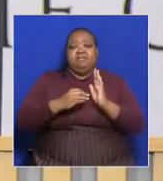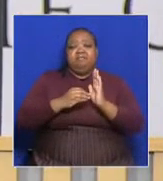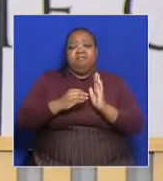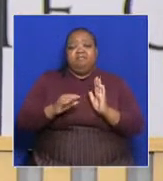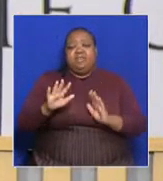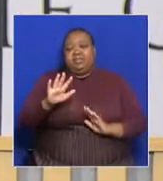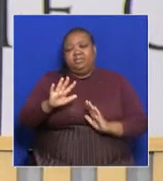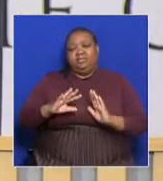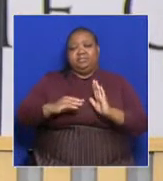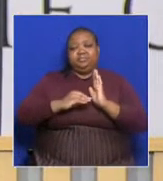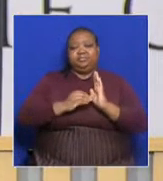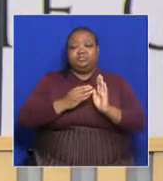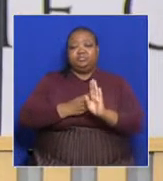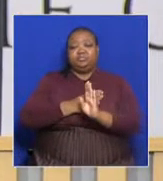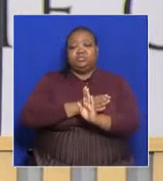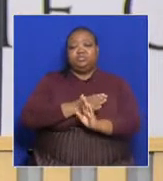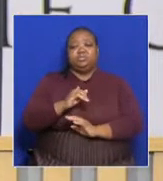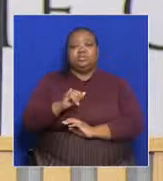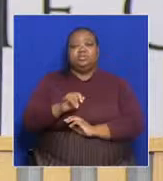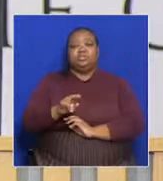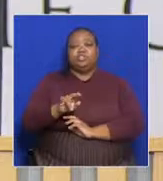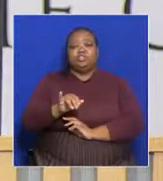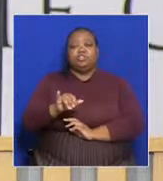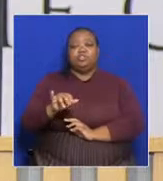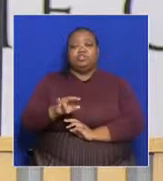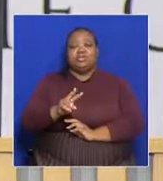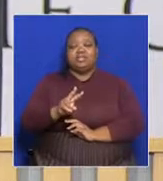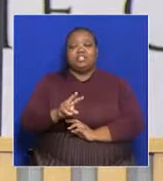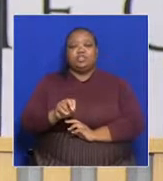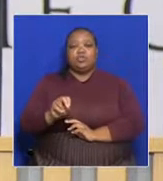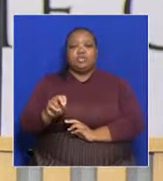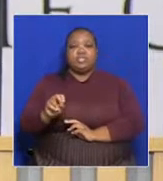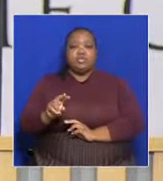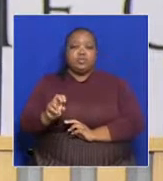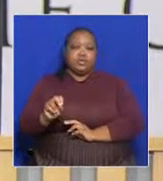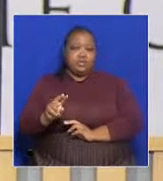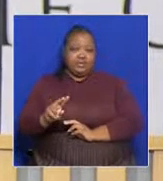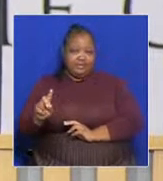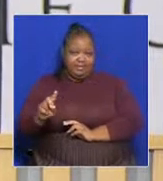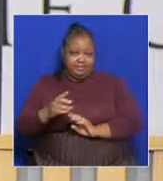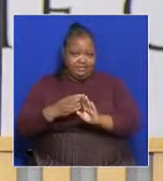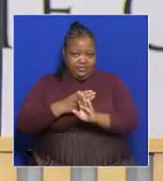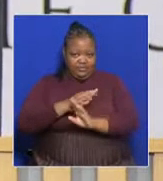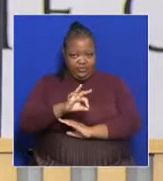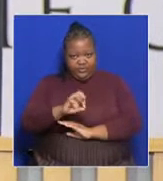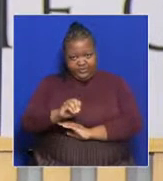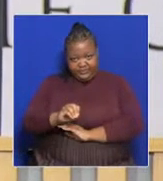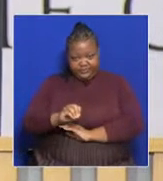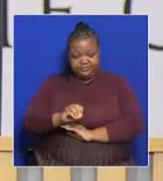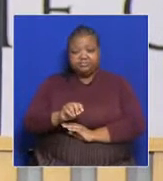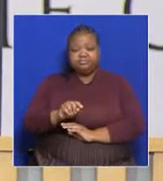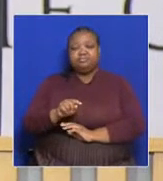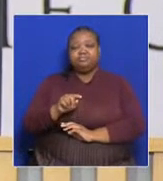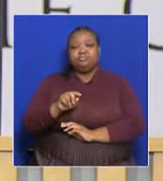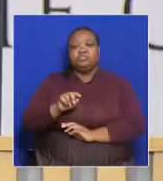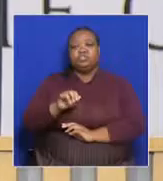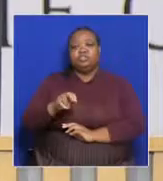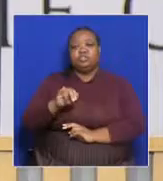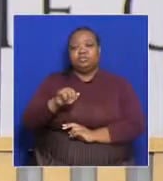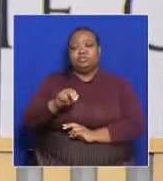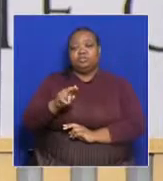July of 2021, before the 30th of July 2021, what it shows is that there was space to